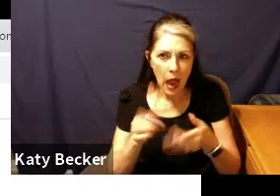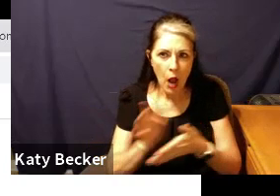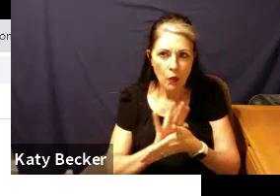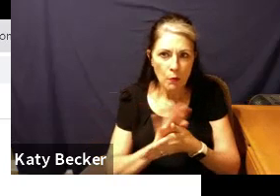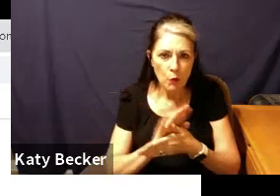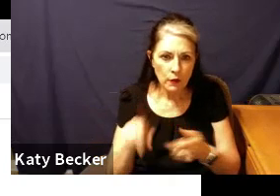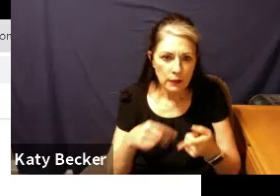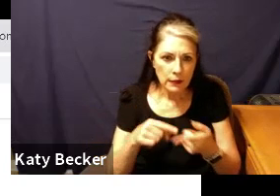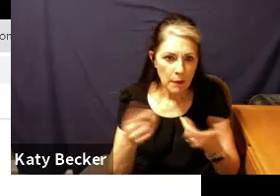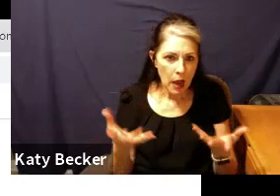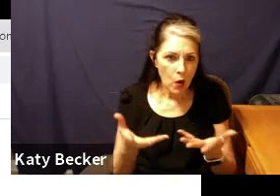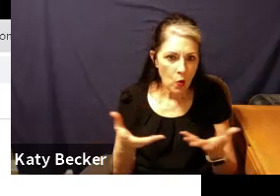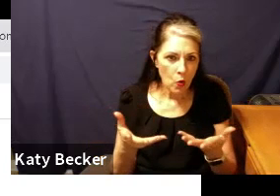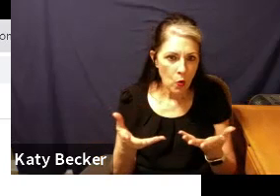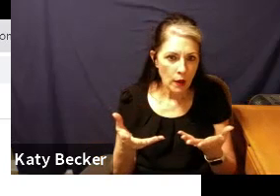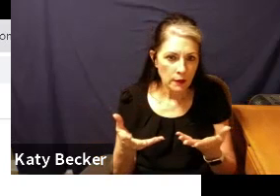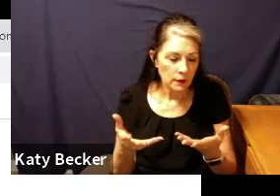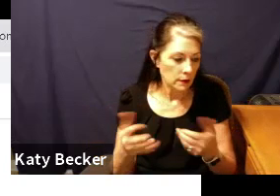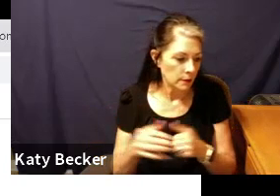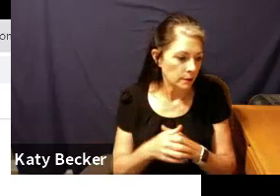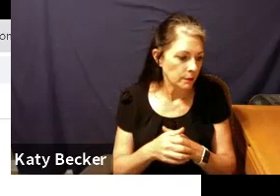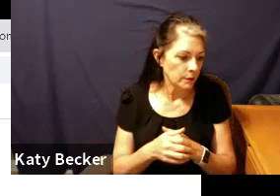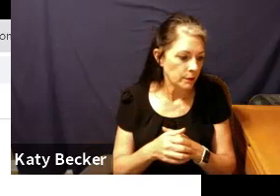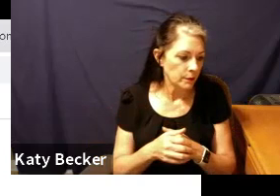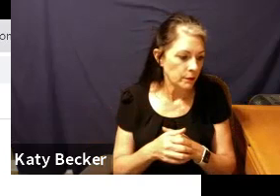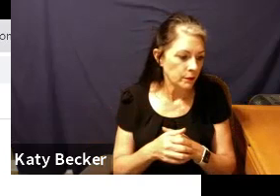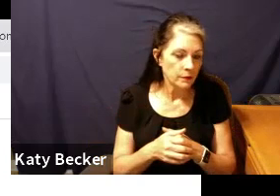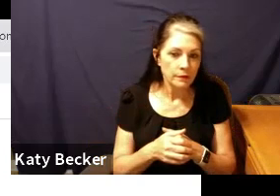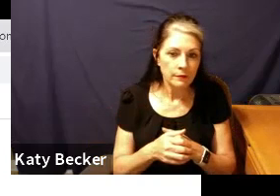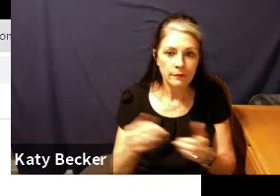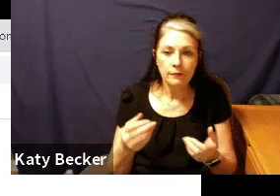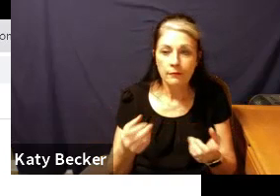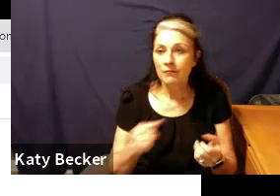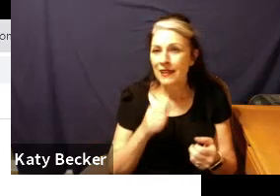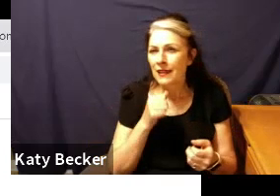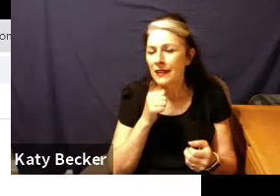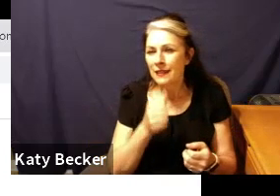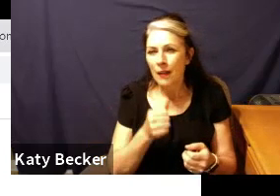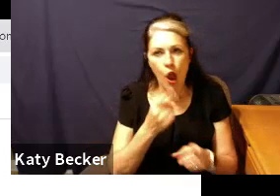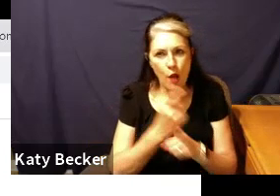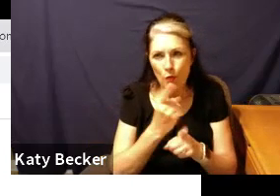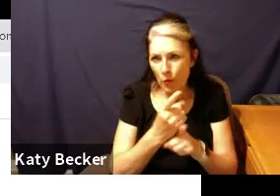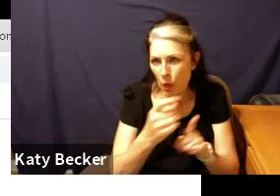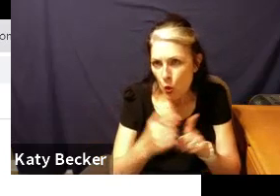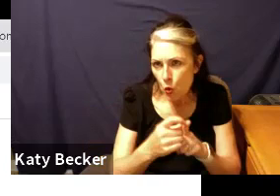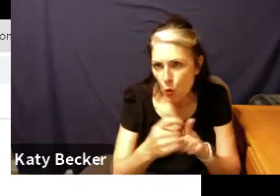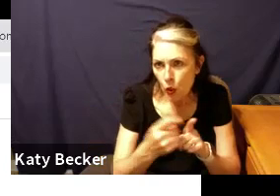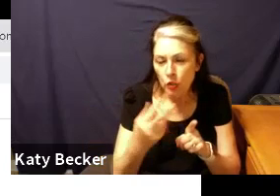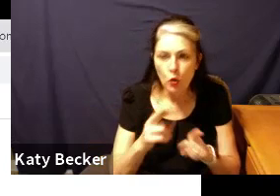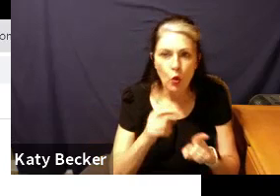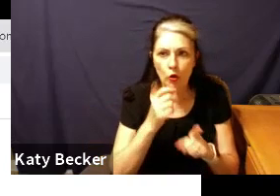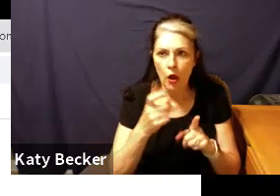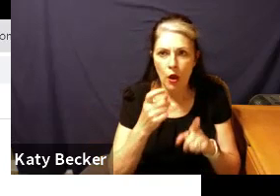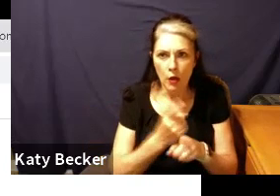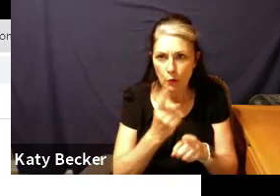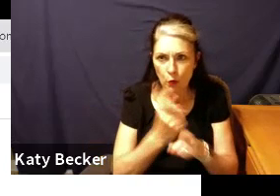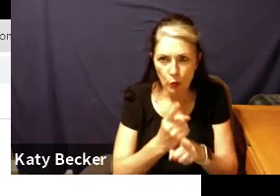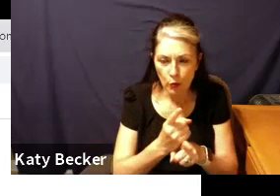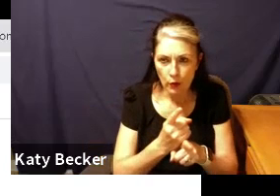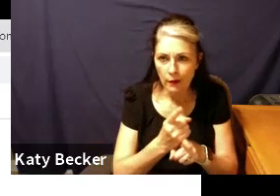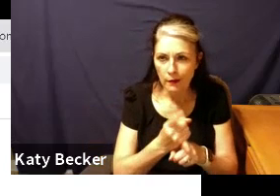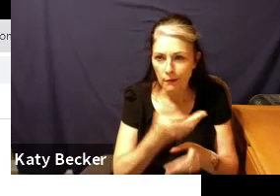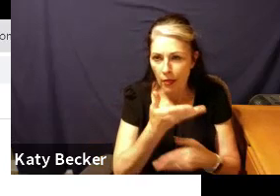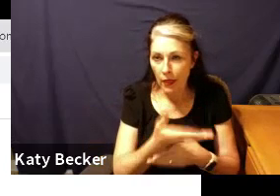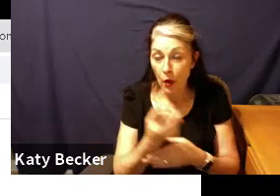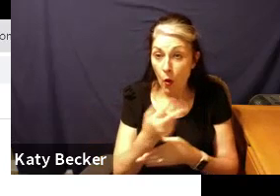is about. And it will say, there's so many inappropriate words, or, this is inappropriate content. Or